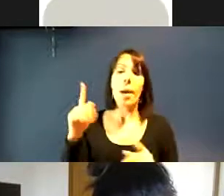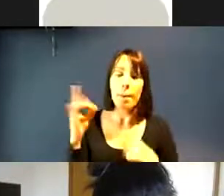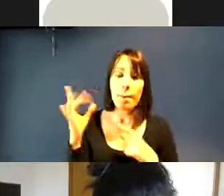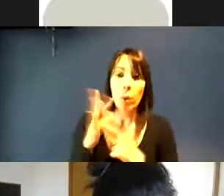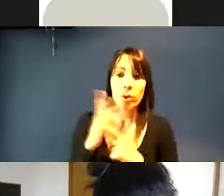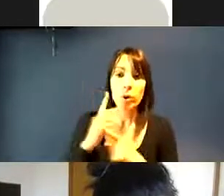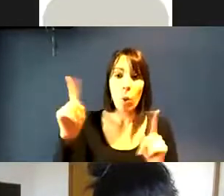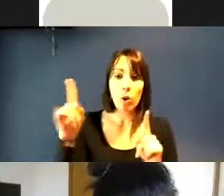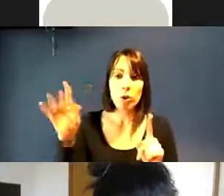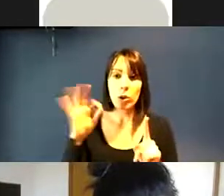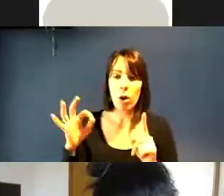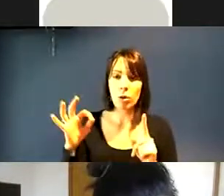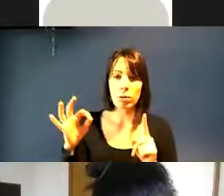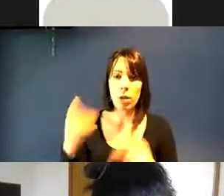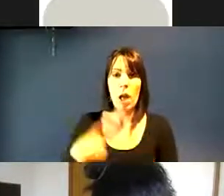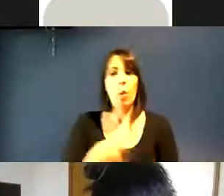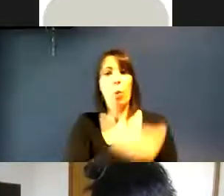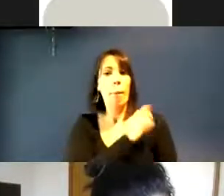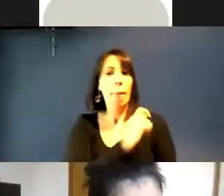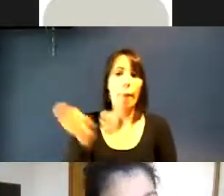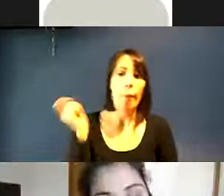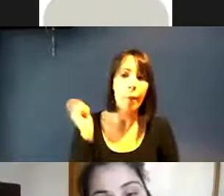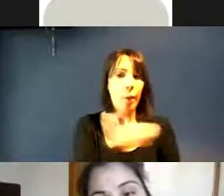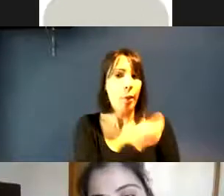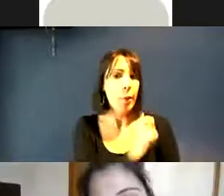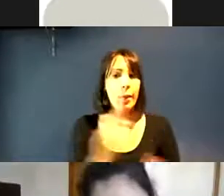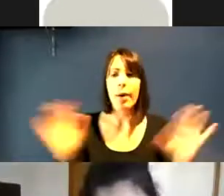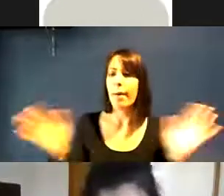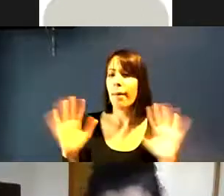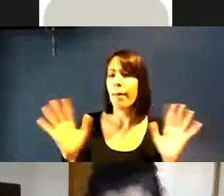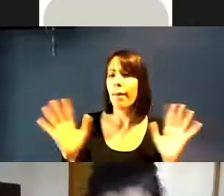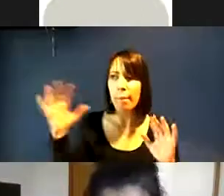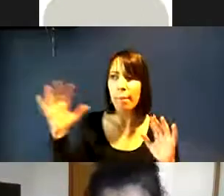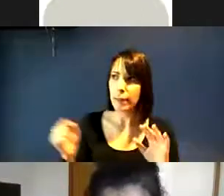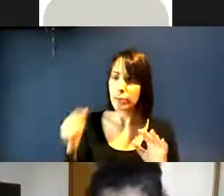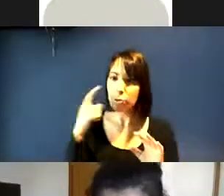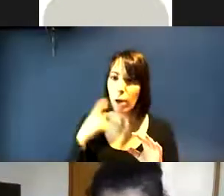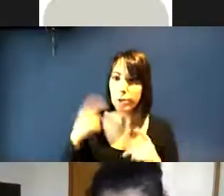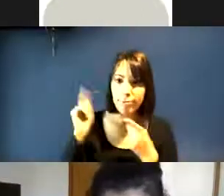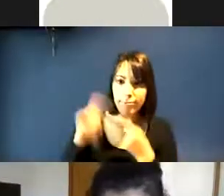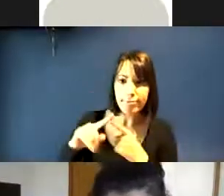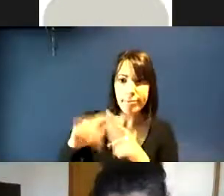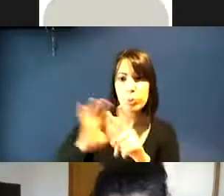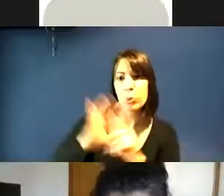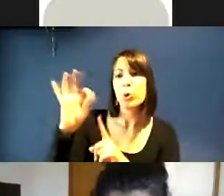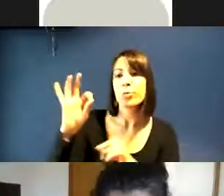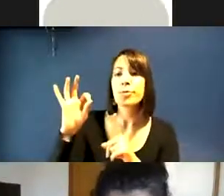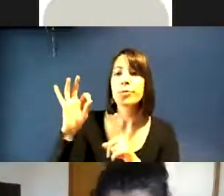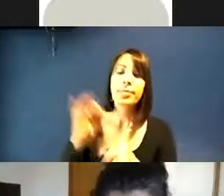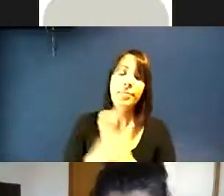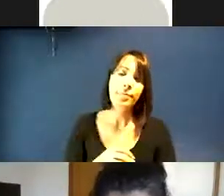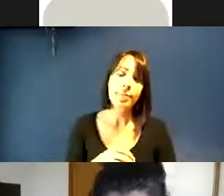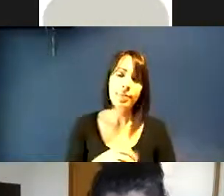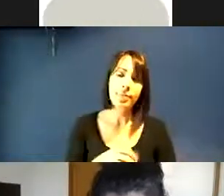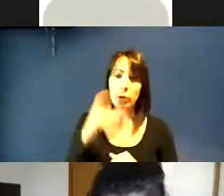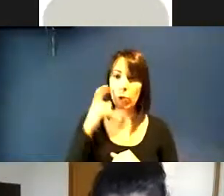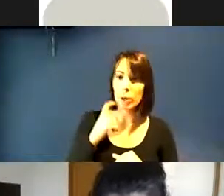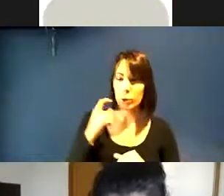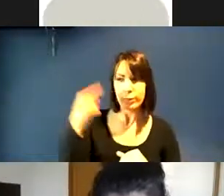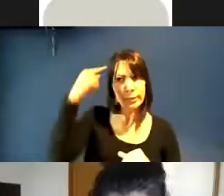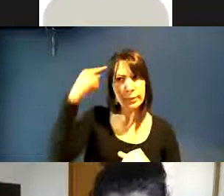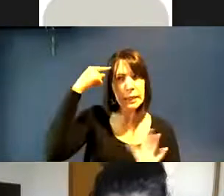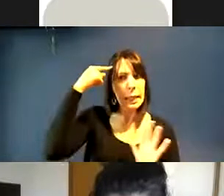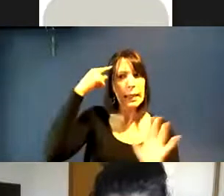to beat yourself up for that. It's just to keep working and to keep improving ourselves. And as Zoe said, challenging those ideas so